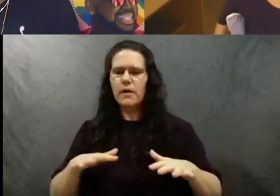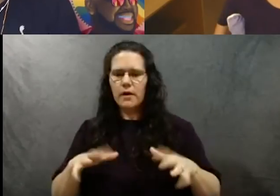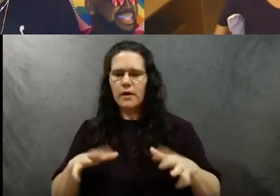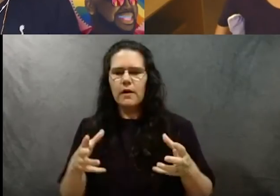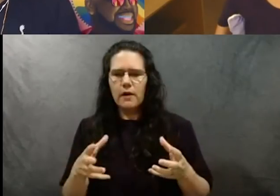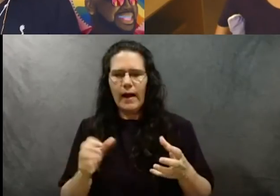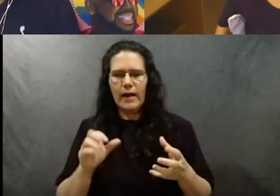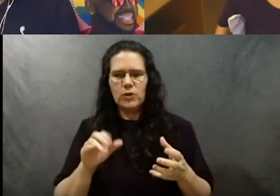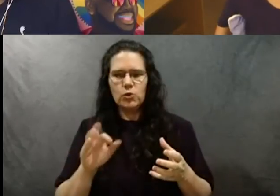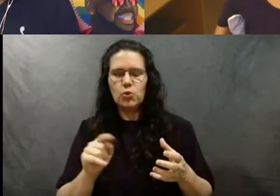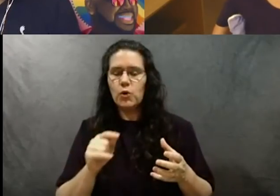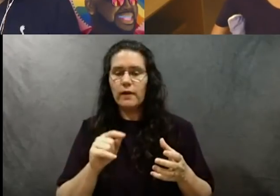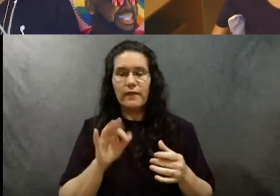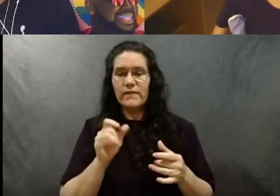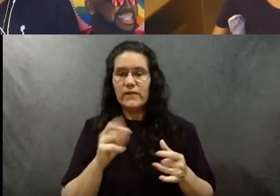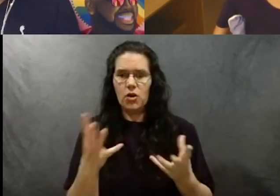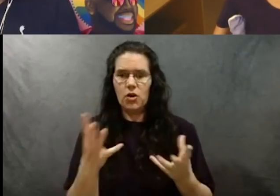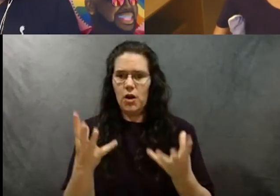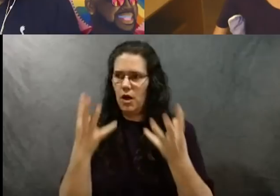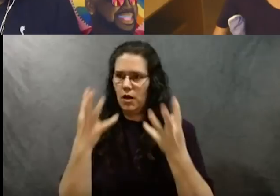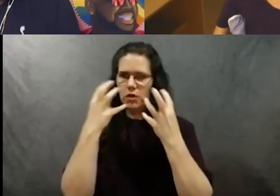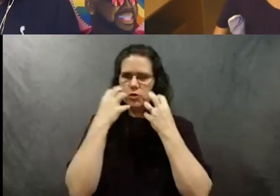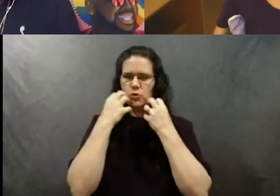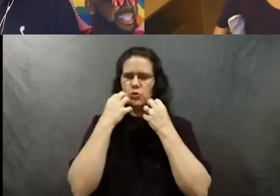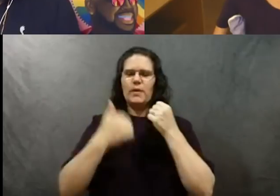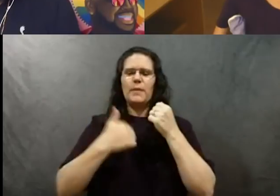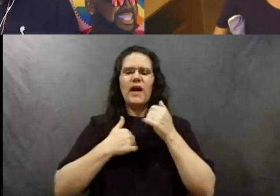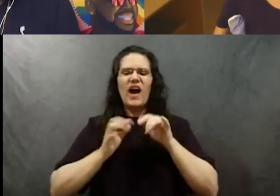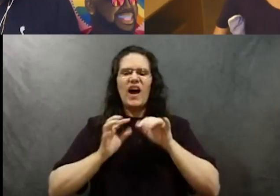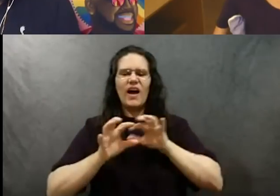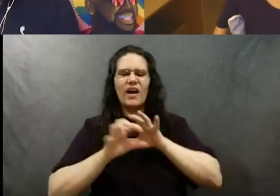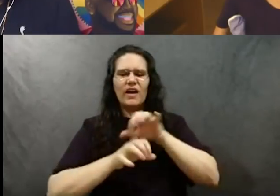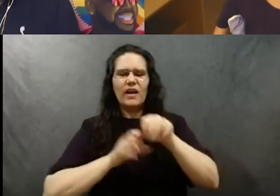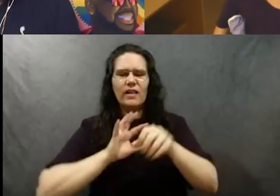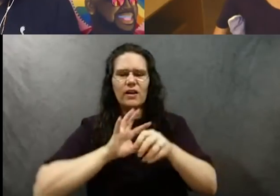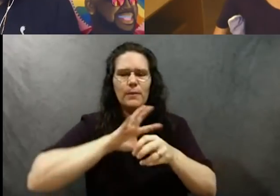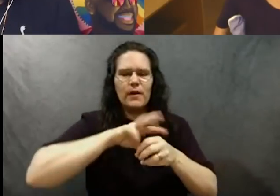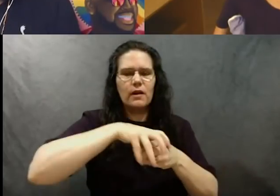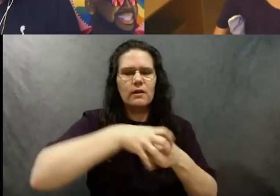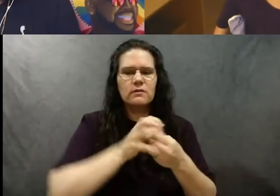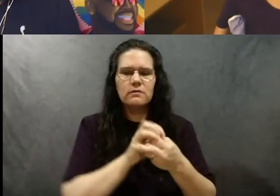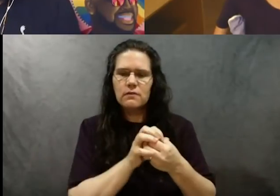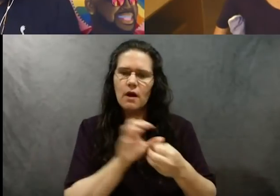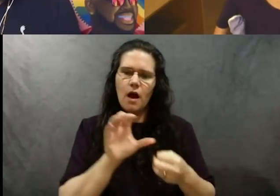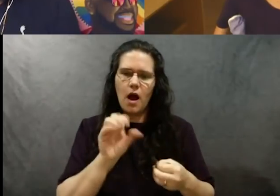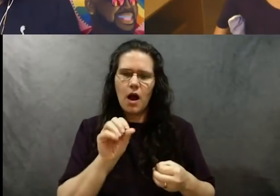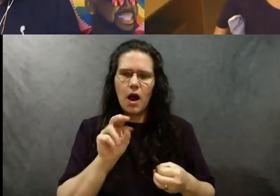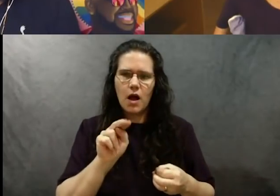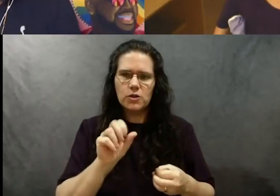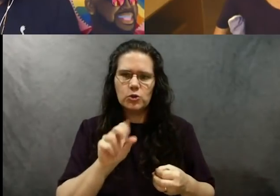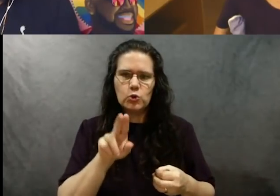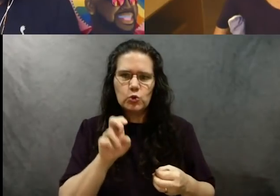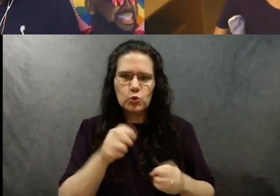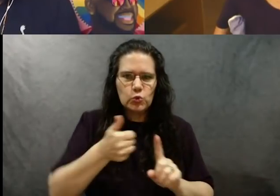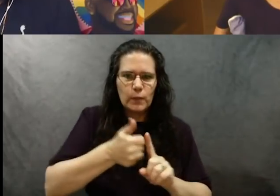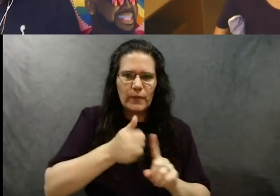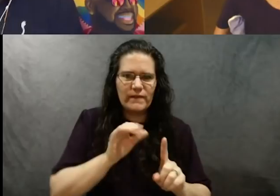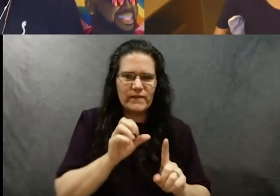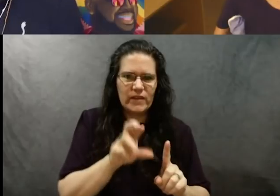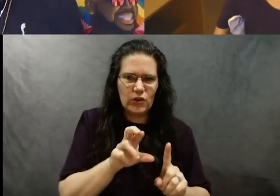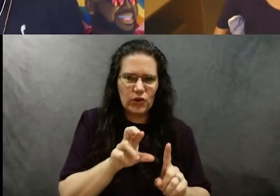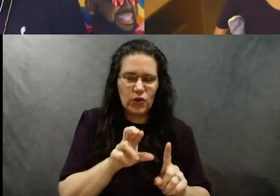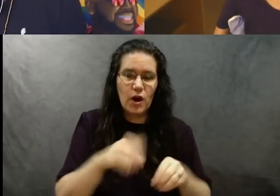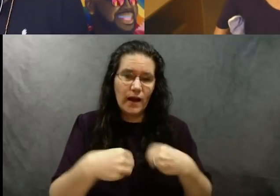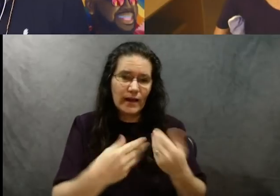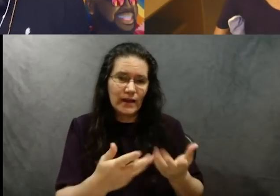isn't consuming me, but I begin to consume the fear when I offer it space to be there, you know. But,